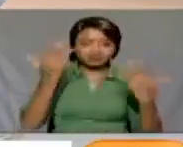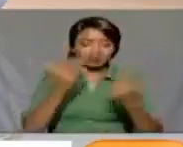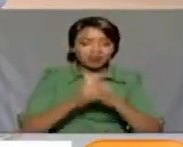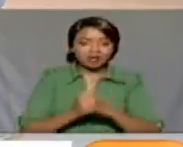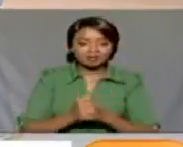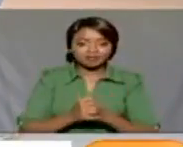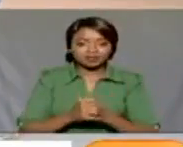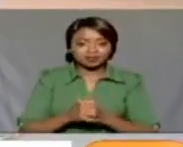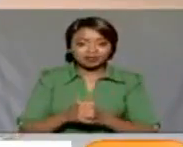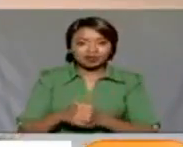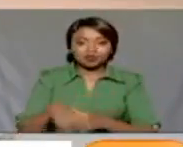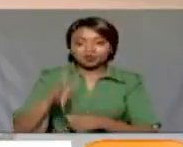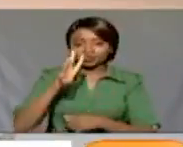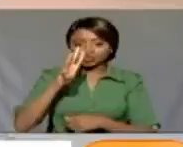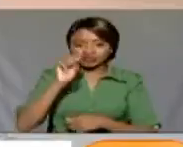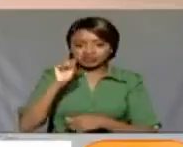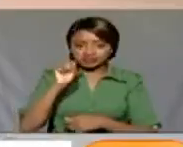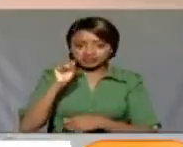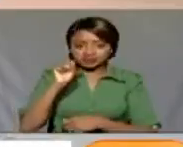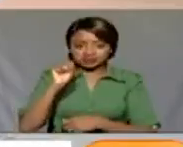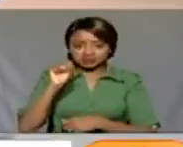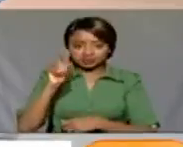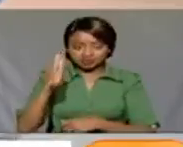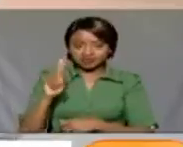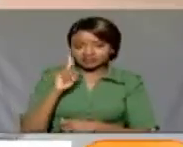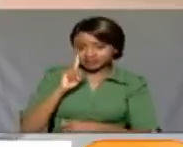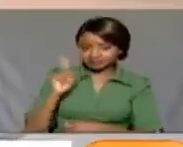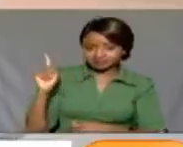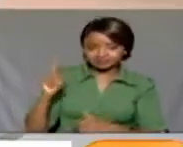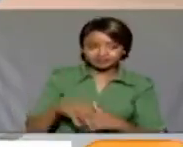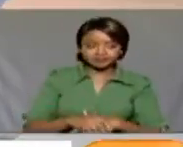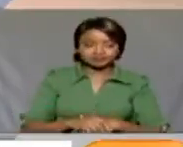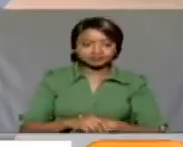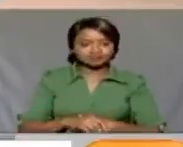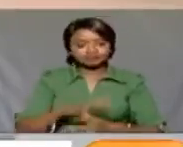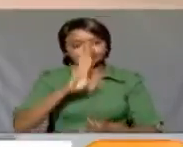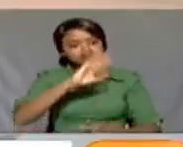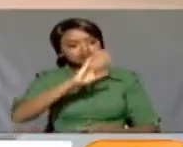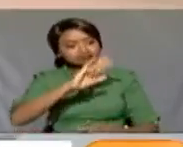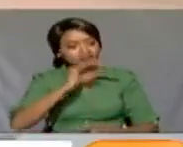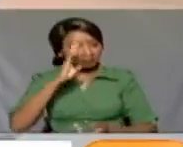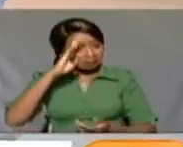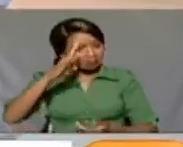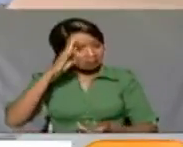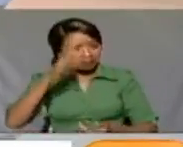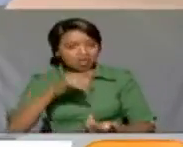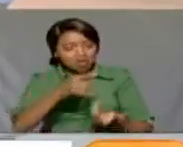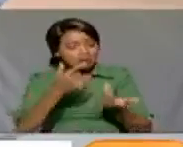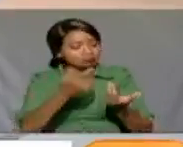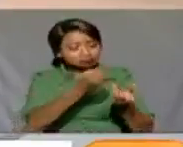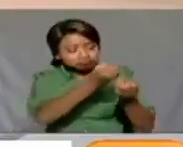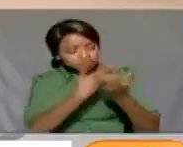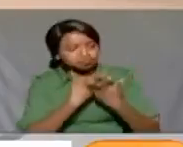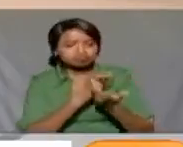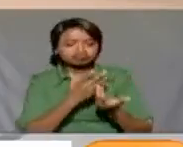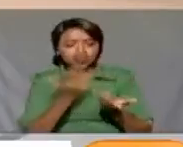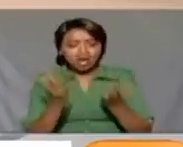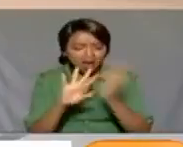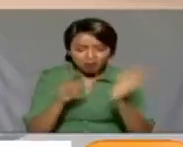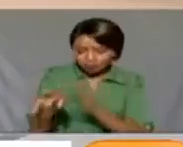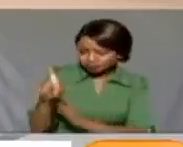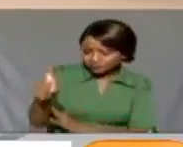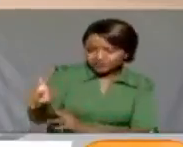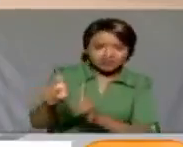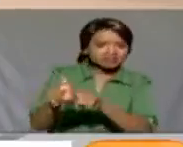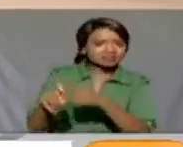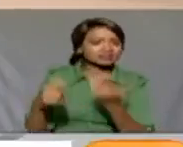State University. He's here in Nairobi, right? That's right. Mm-hmm. Dr. Wangi, I mean, what do we need to know about this particular virus, and even in